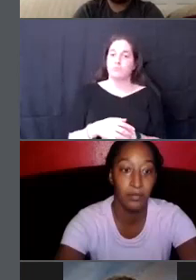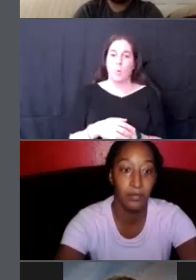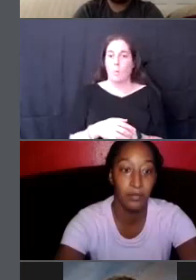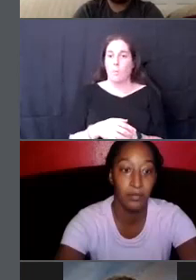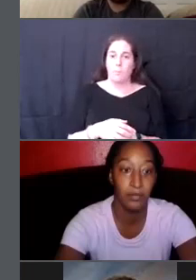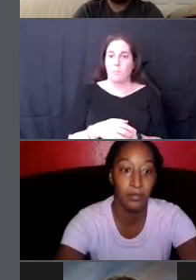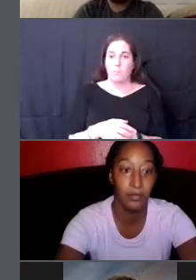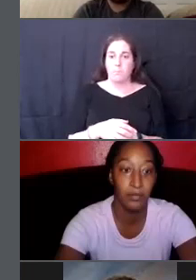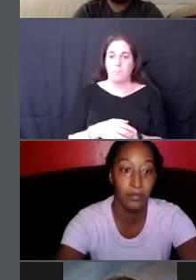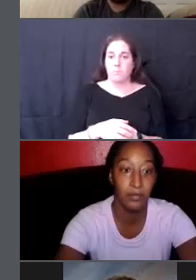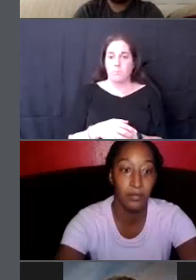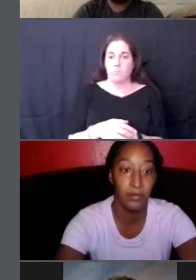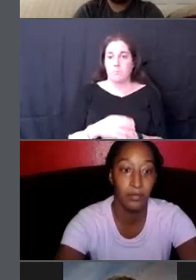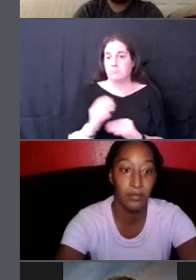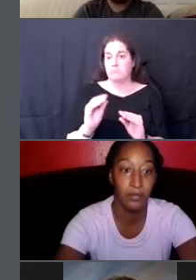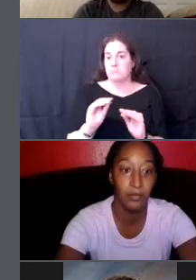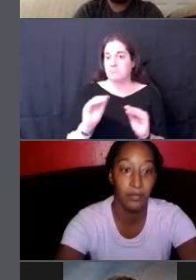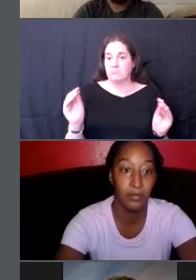sense, right?